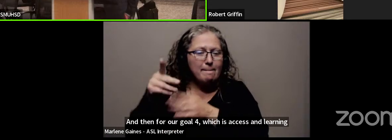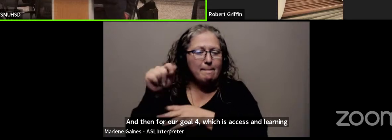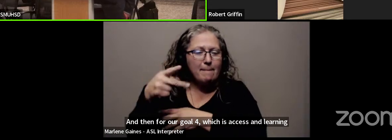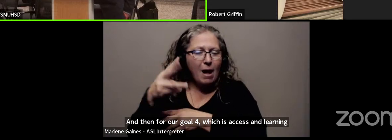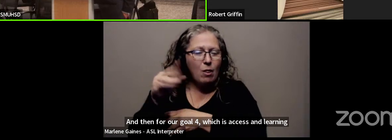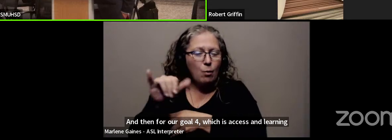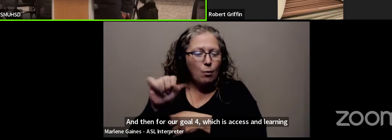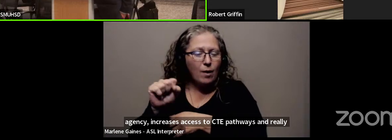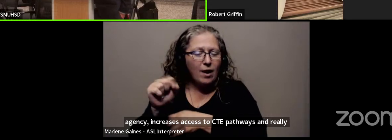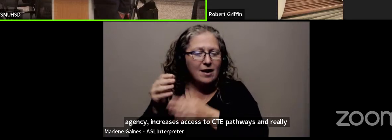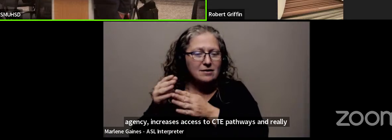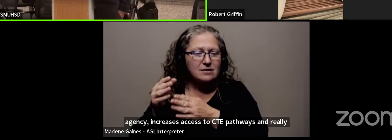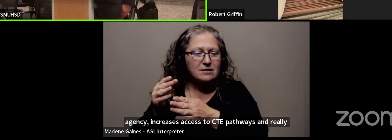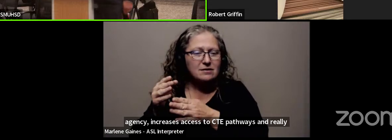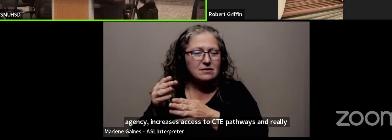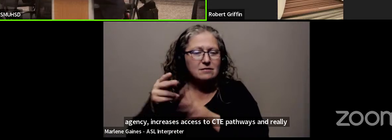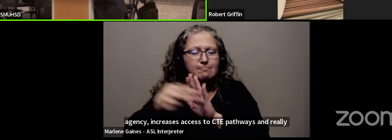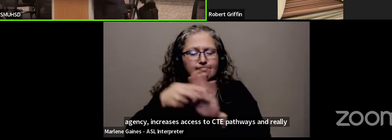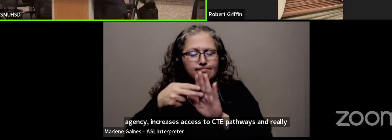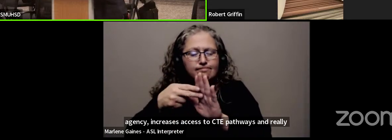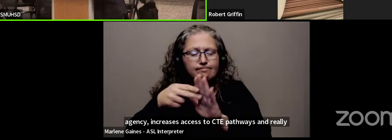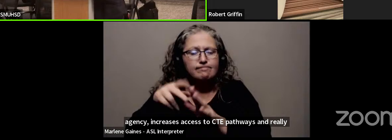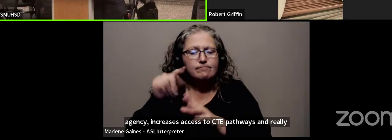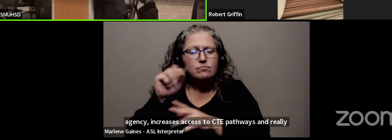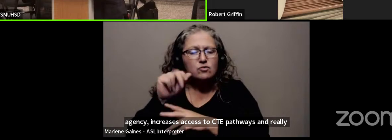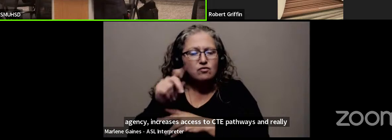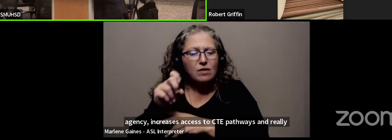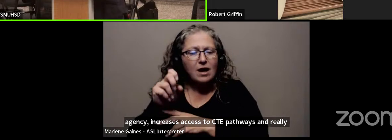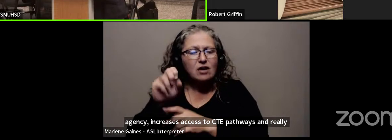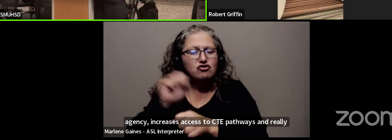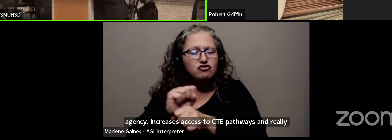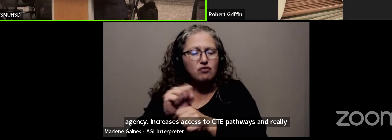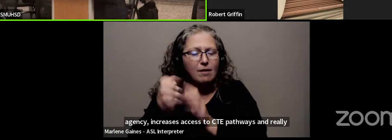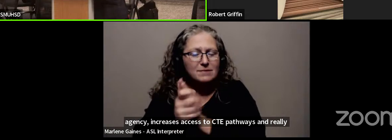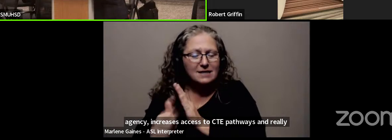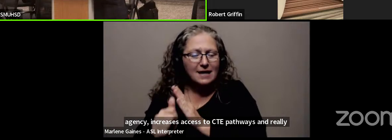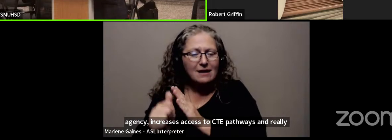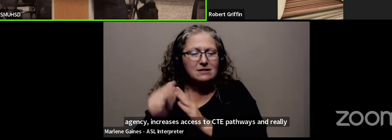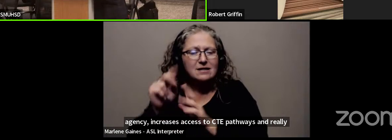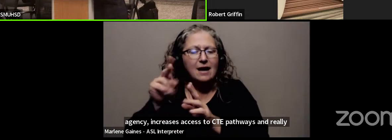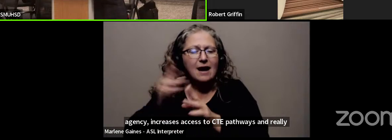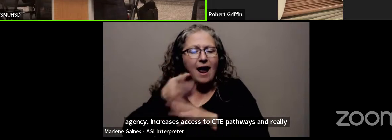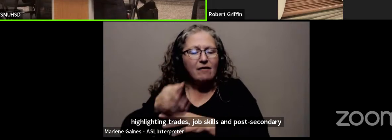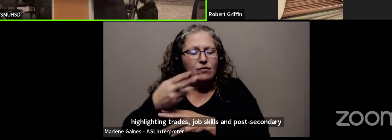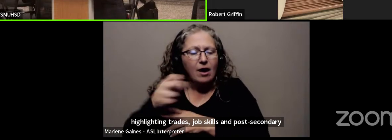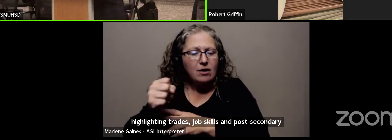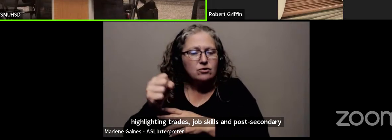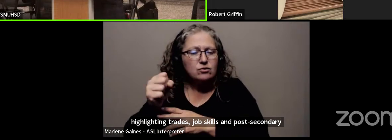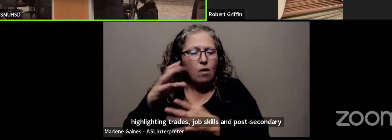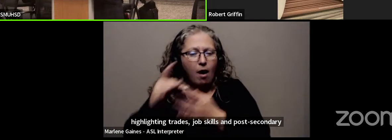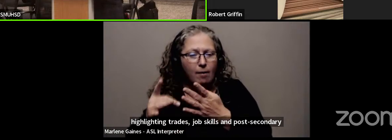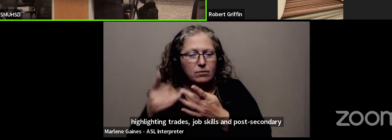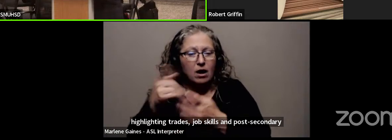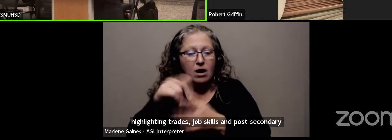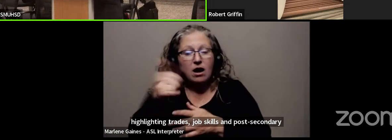really highlighting trades, job skills, and post-secondary options. And one of the things that we've identified is how do we tap into the